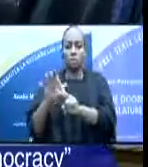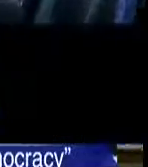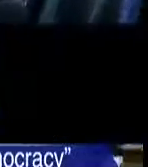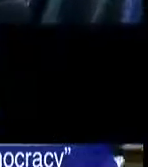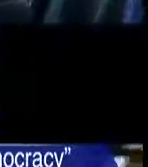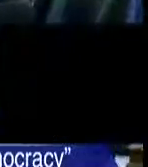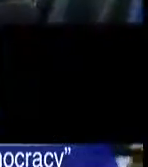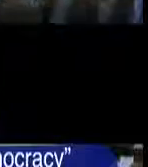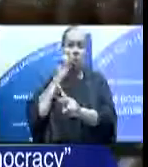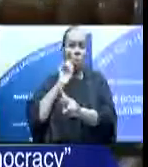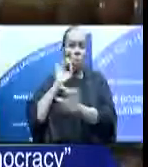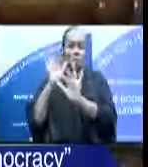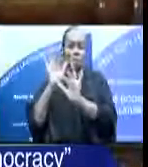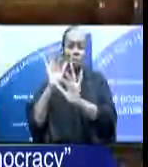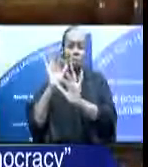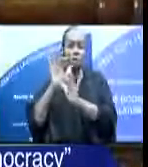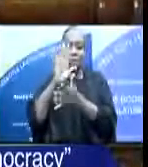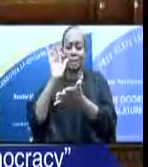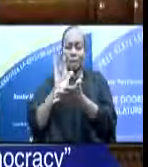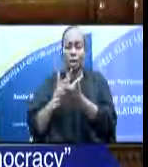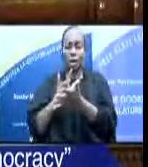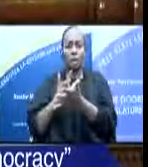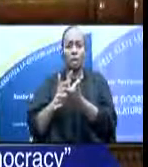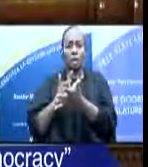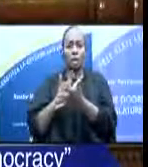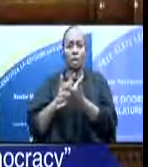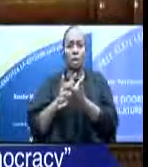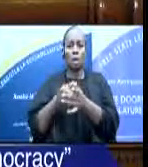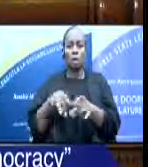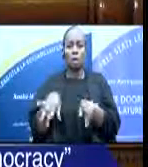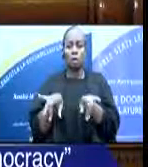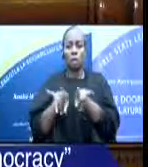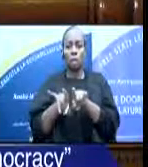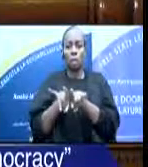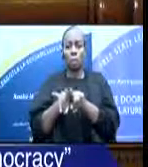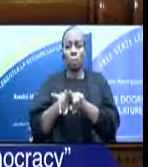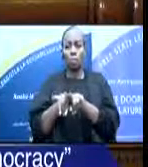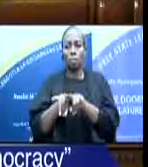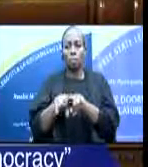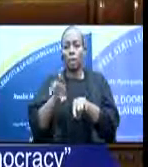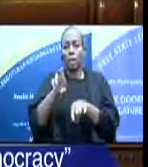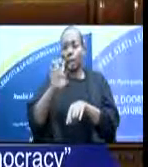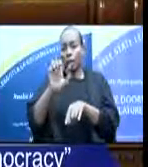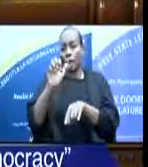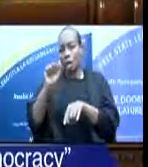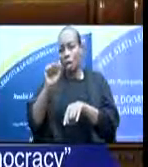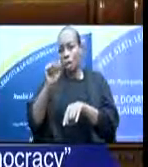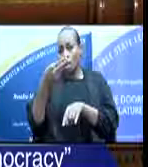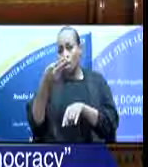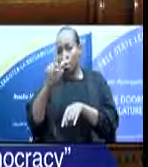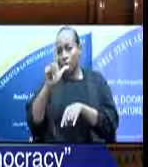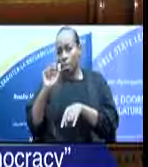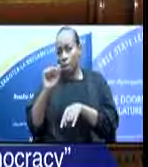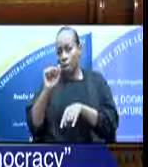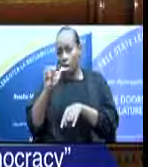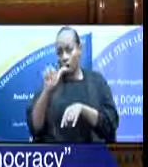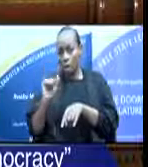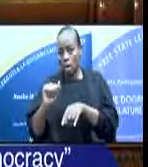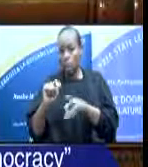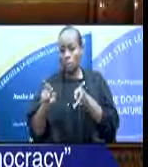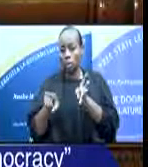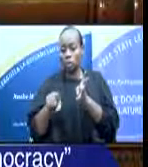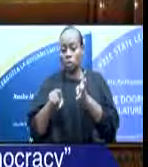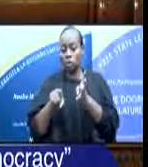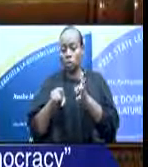Old Age Home, Riakakala Old Age Center, the Kuwara Clinic and the